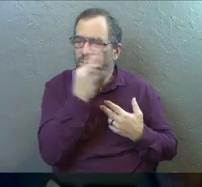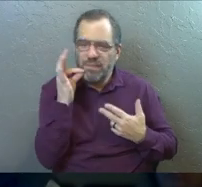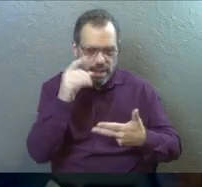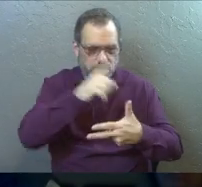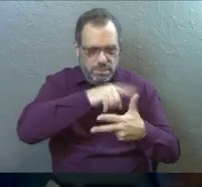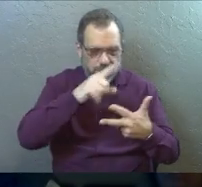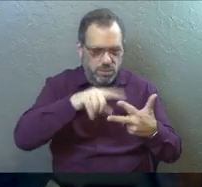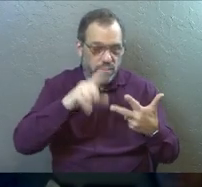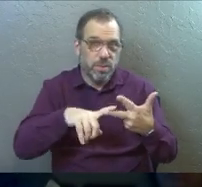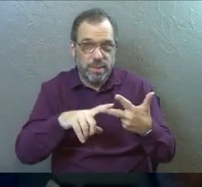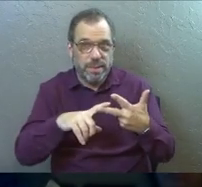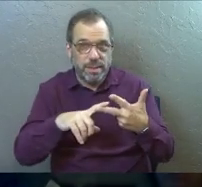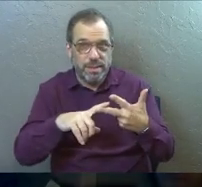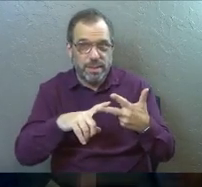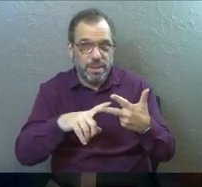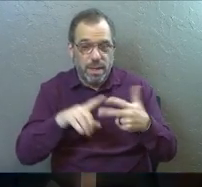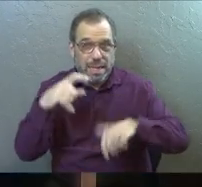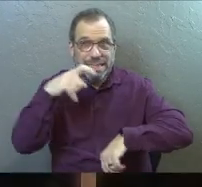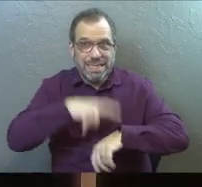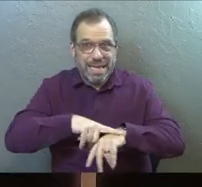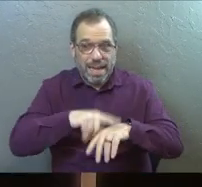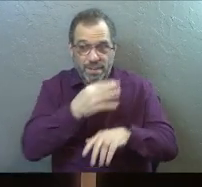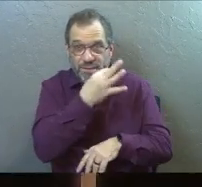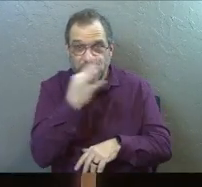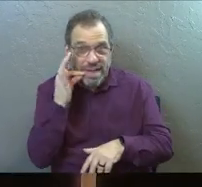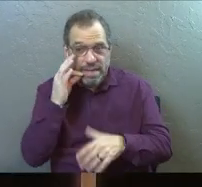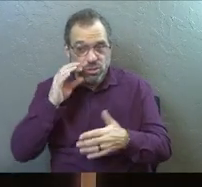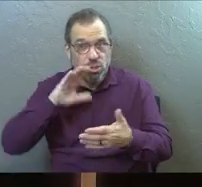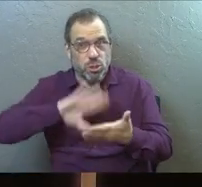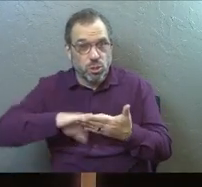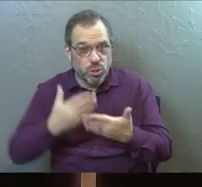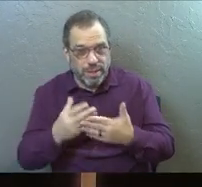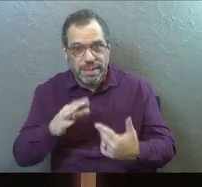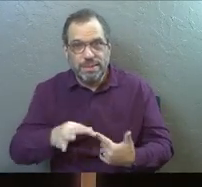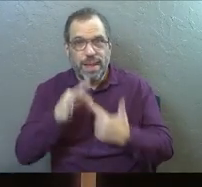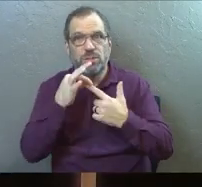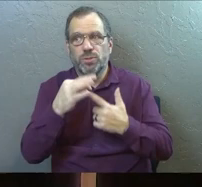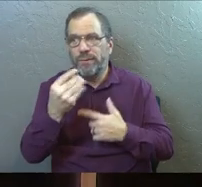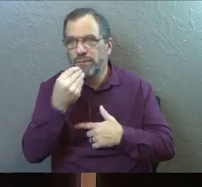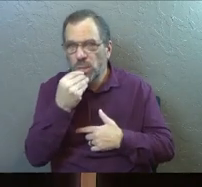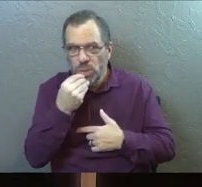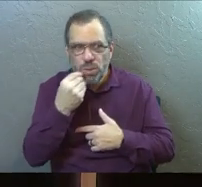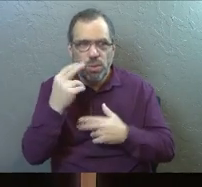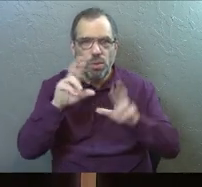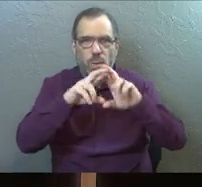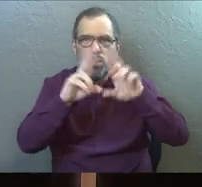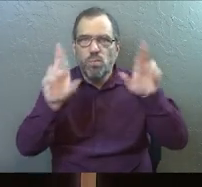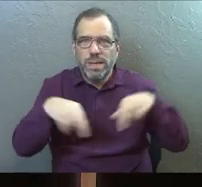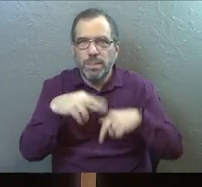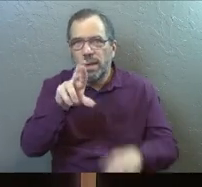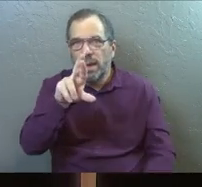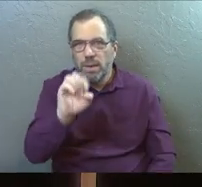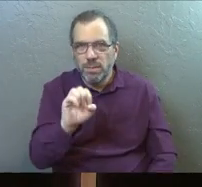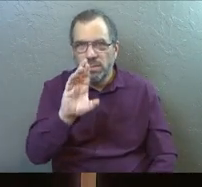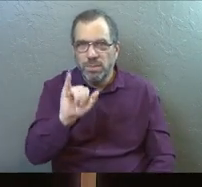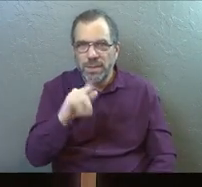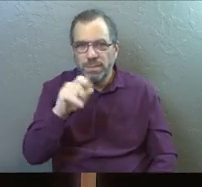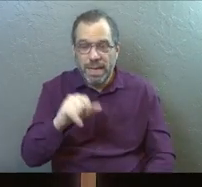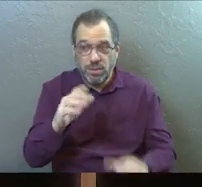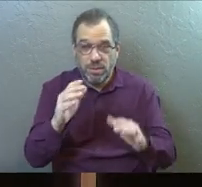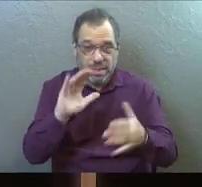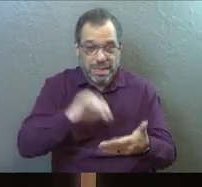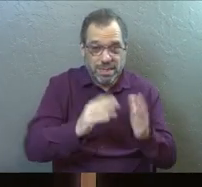you choose, you spend all your time fasting and cooking special recipes and special shopping, and you find yourself praying